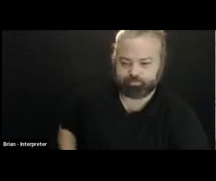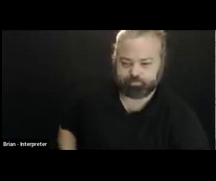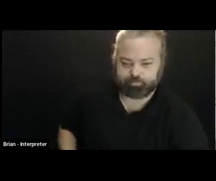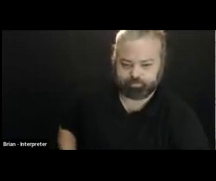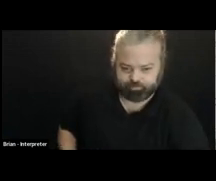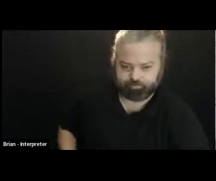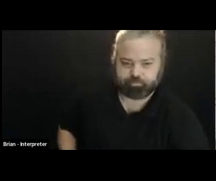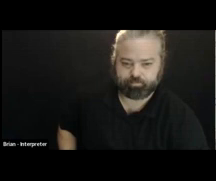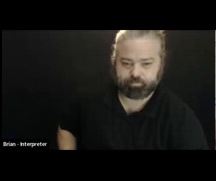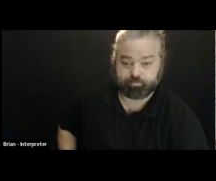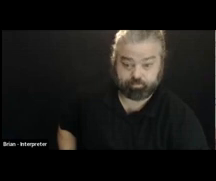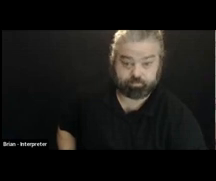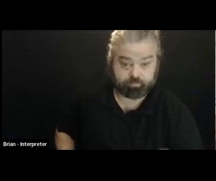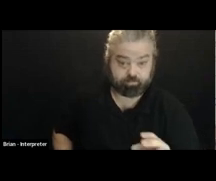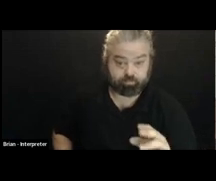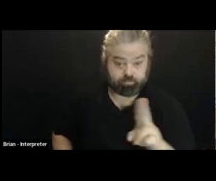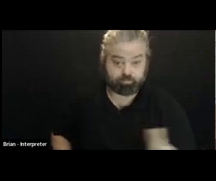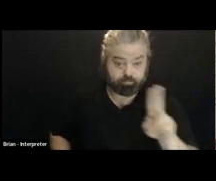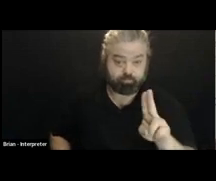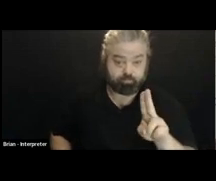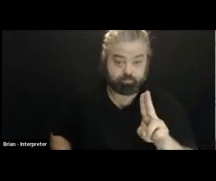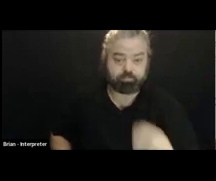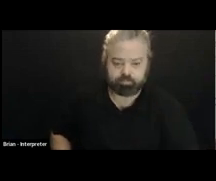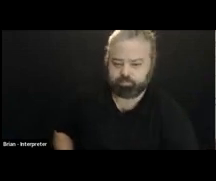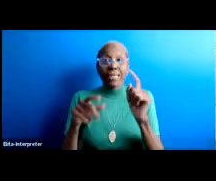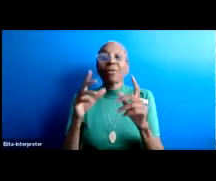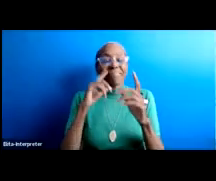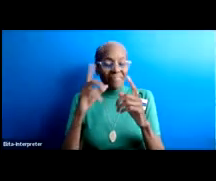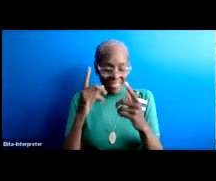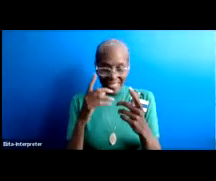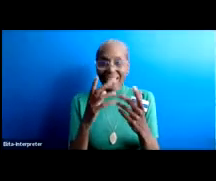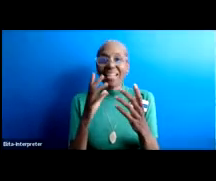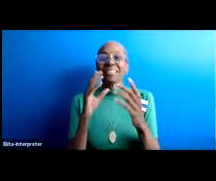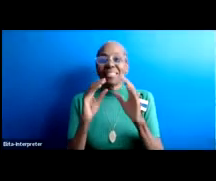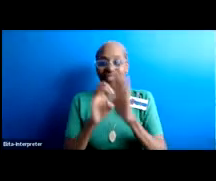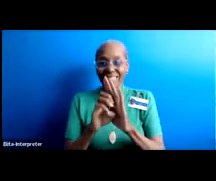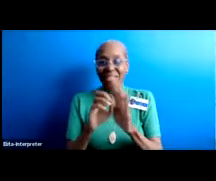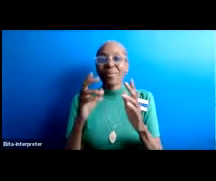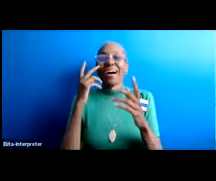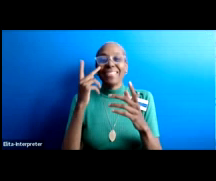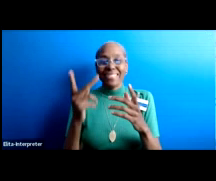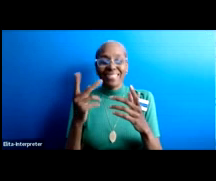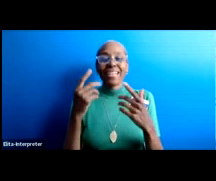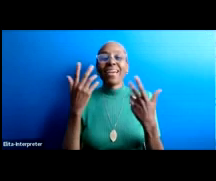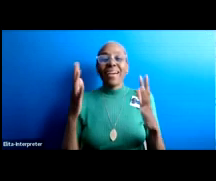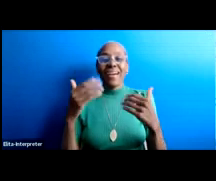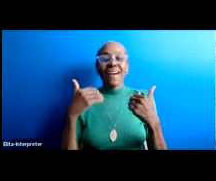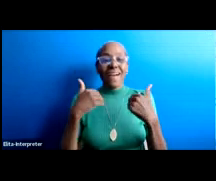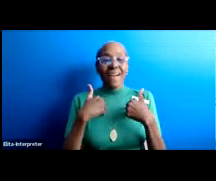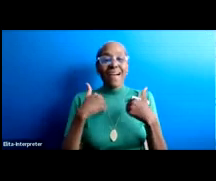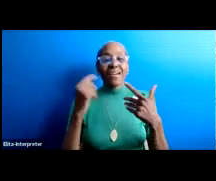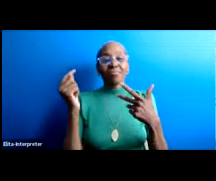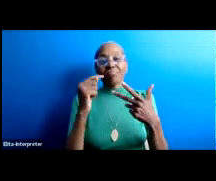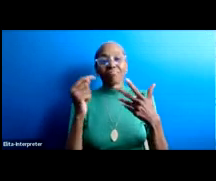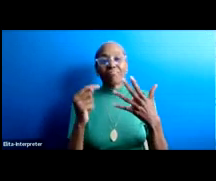that usually gives you a variety of ways to reach the same goal. So the example I have on the screen is you can use a